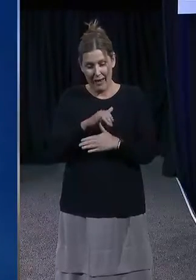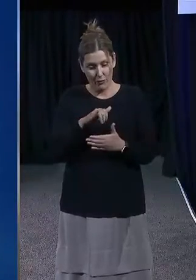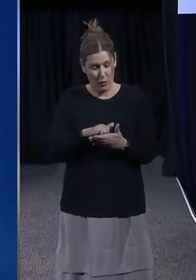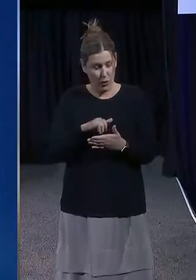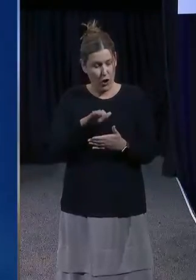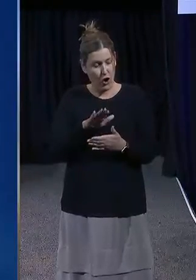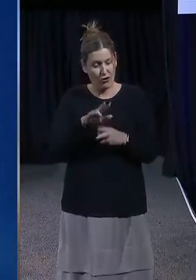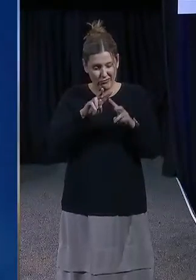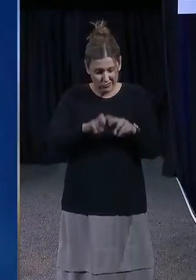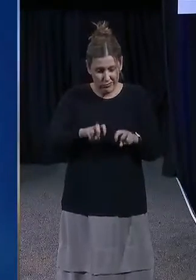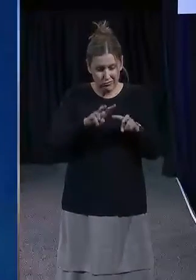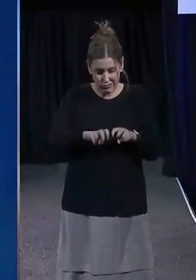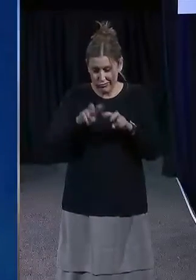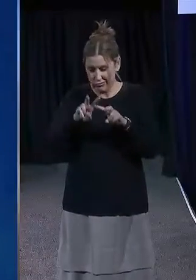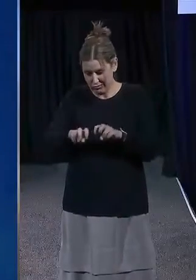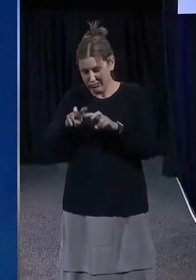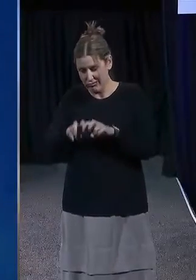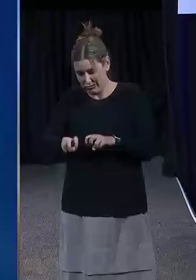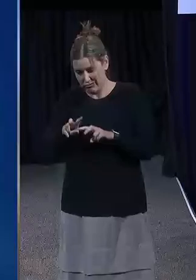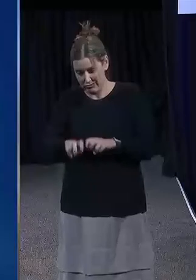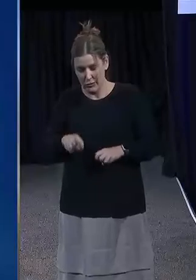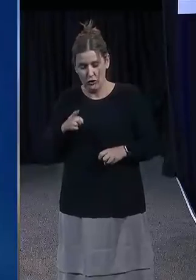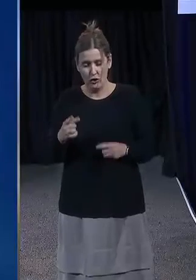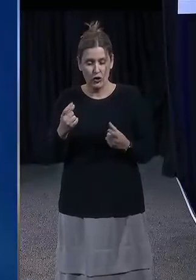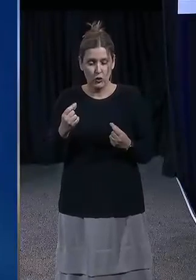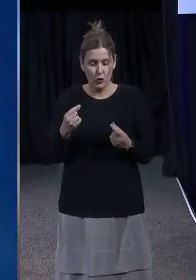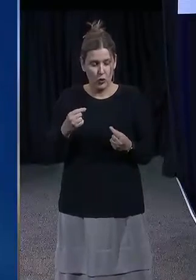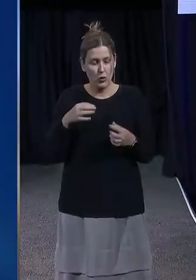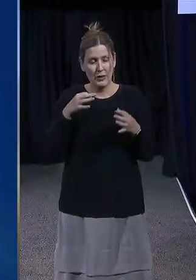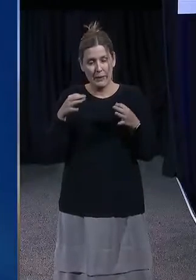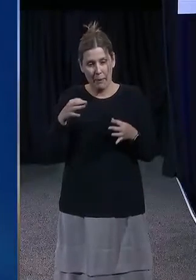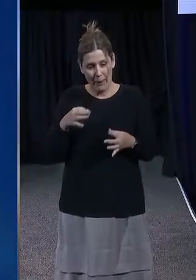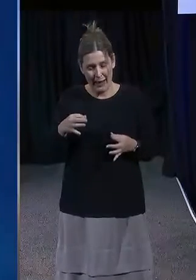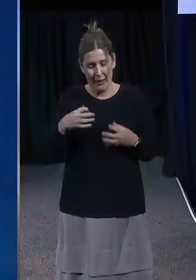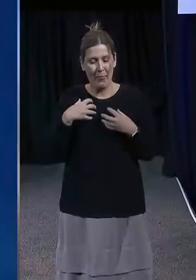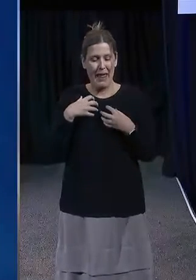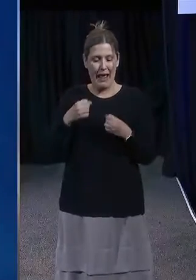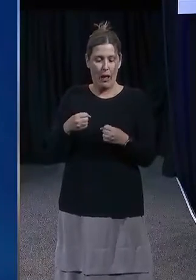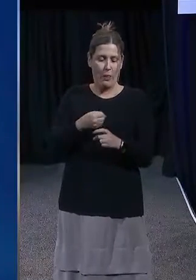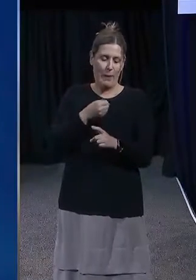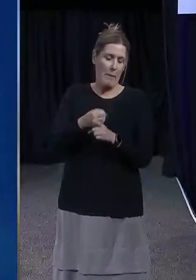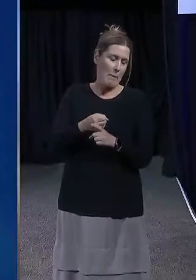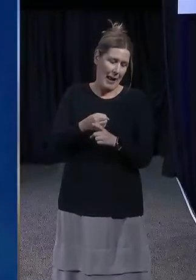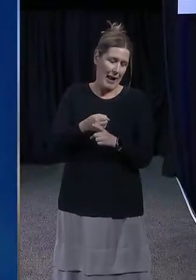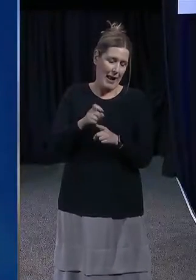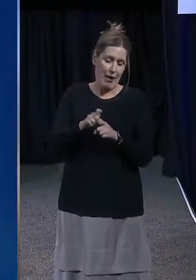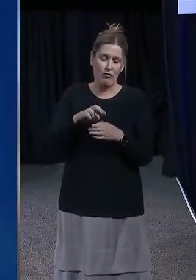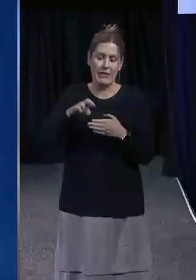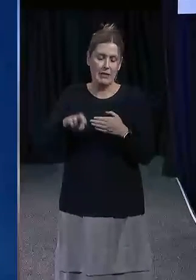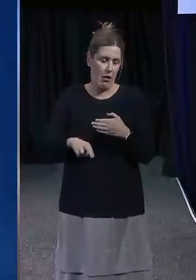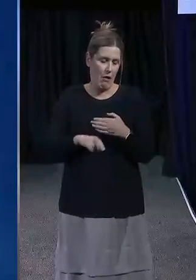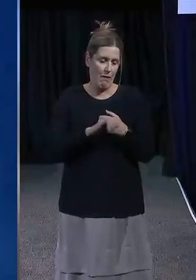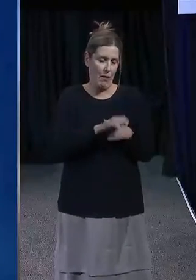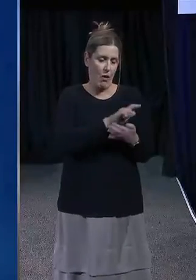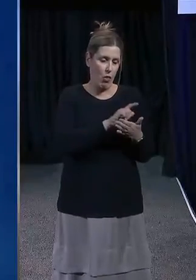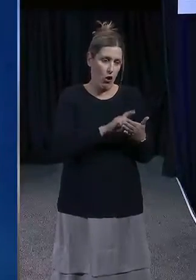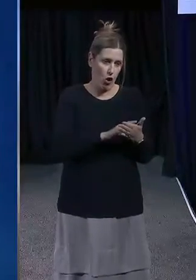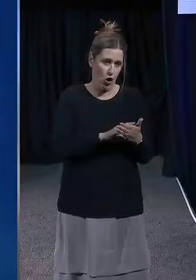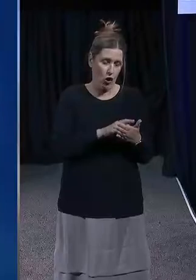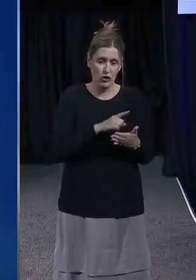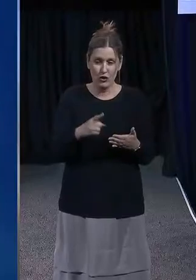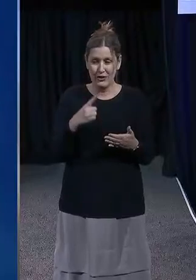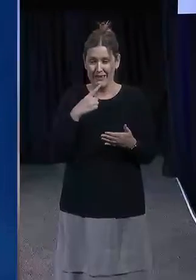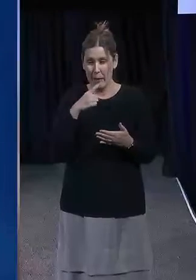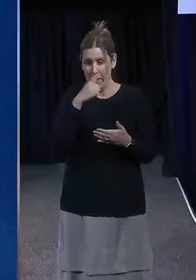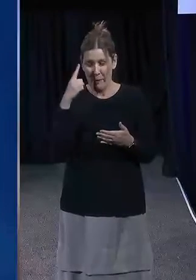analyses, what she ended up doing was talking about the health impacts that would result. She talked about the fact that Black